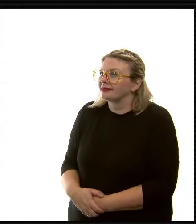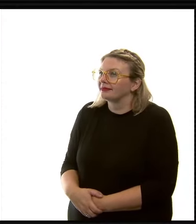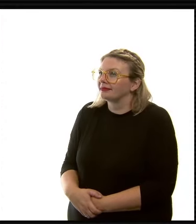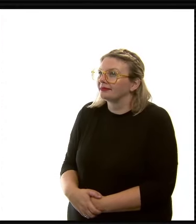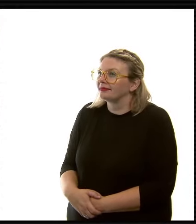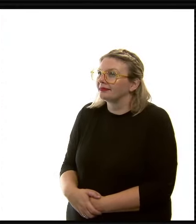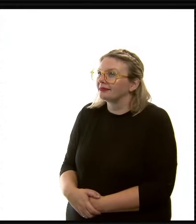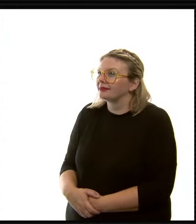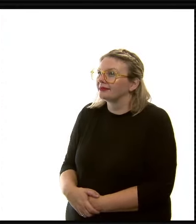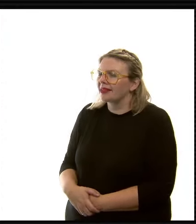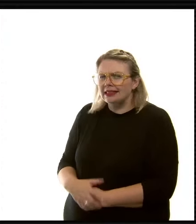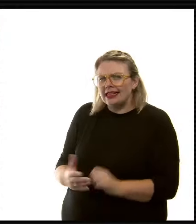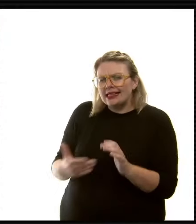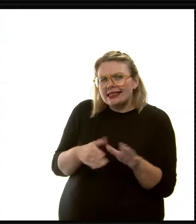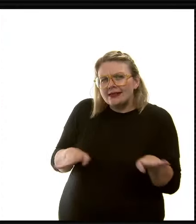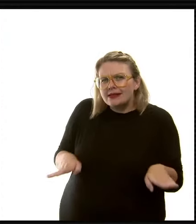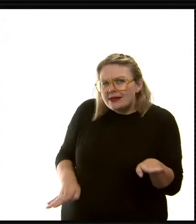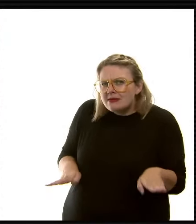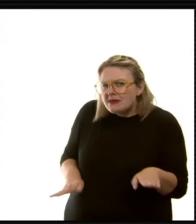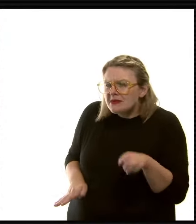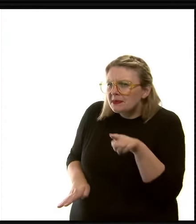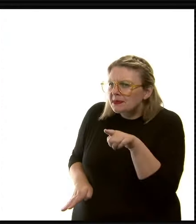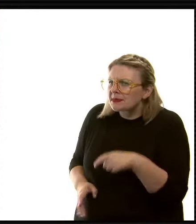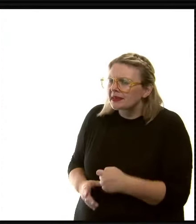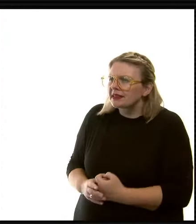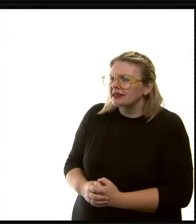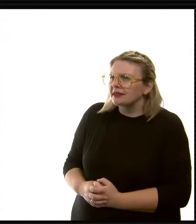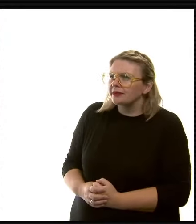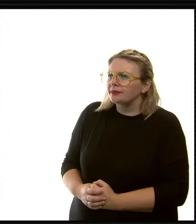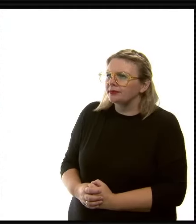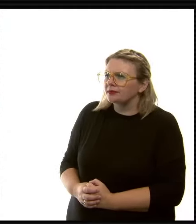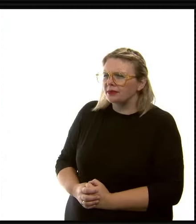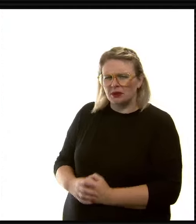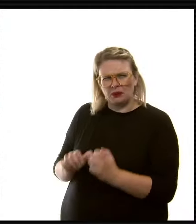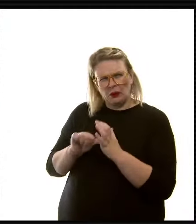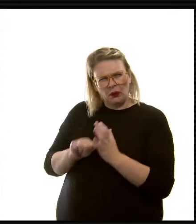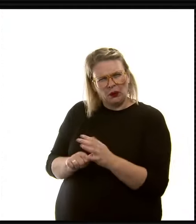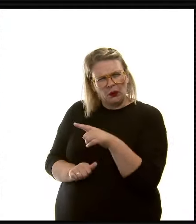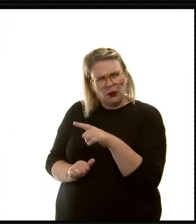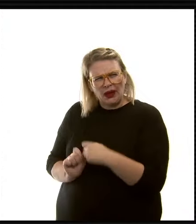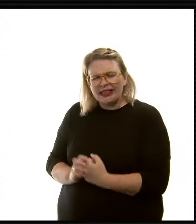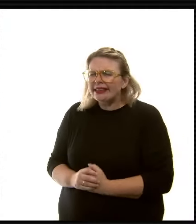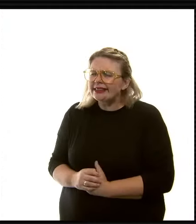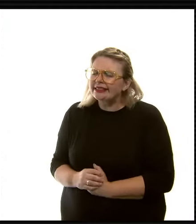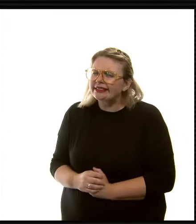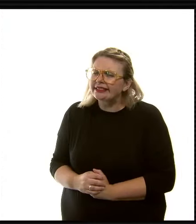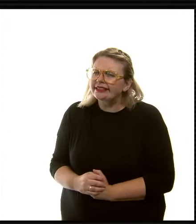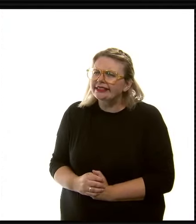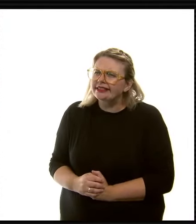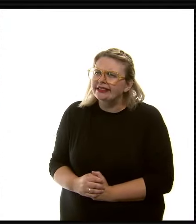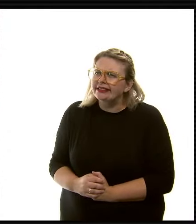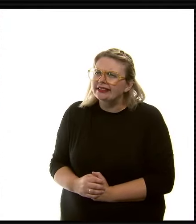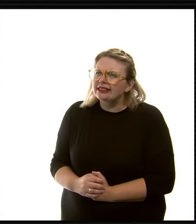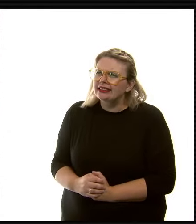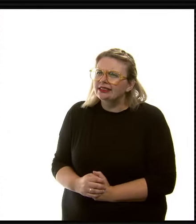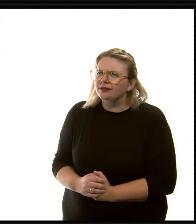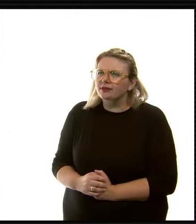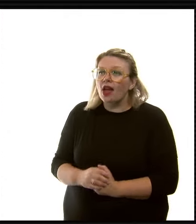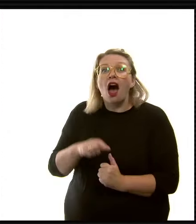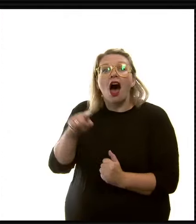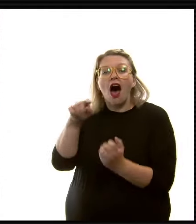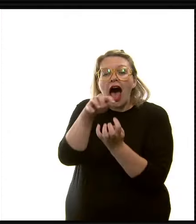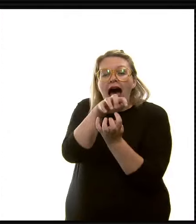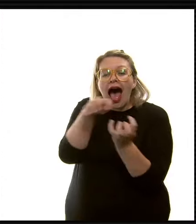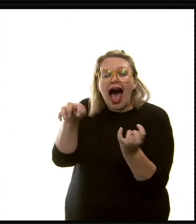Maybe some arms like this on the monster. Oh, it's a bit tricky. And we build like that, then you can use the studs as teeth and it looks